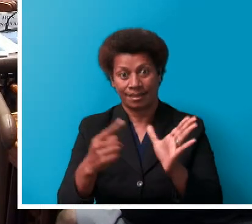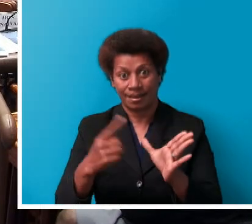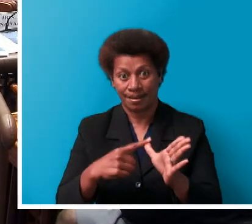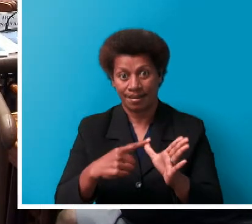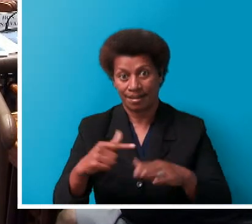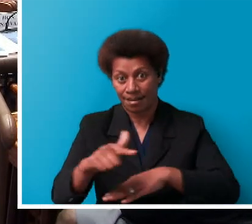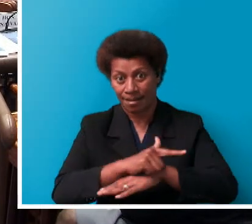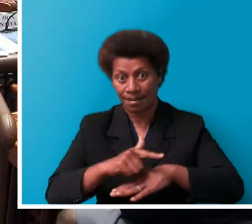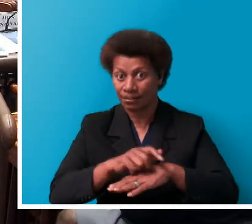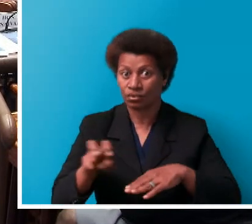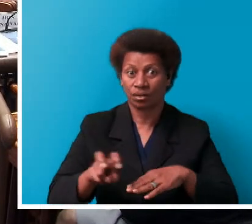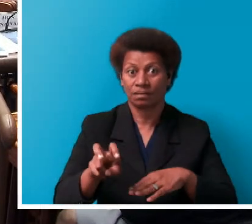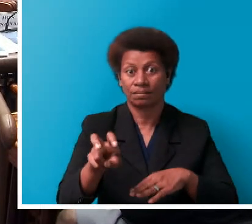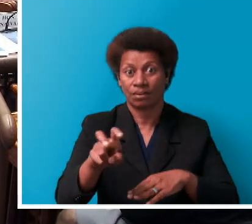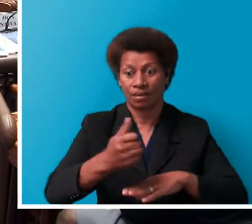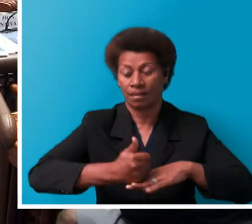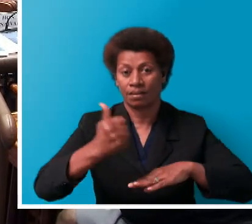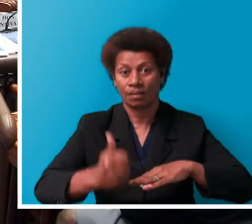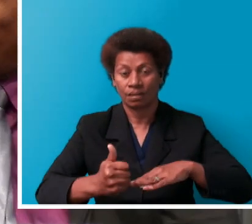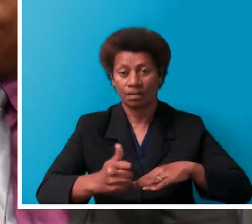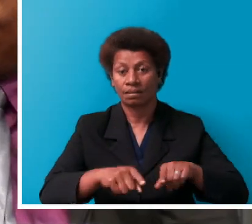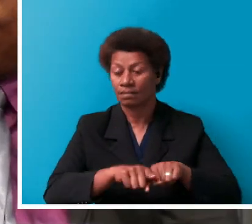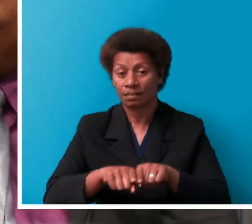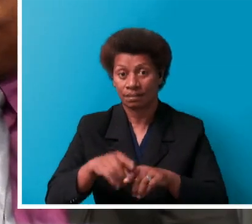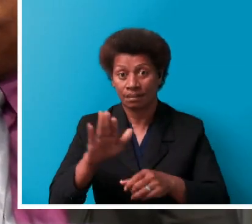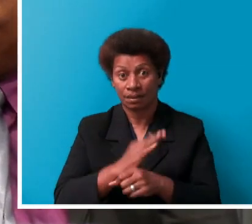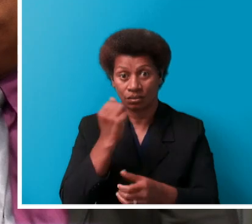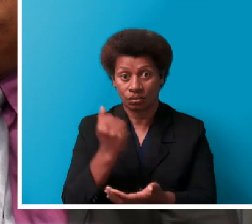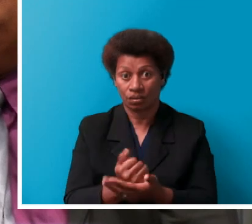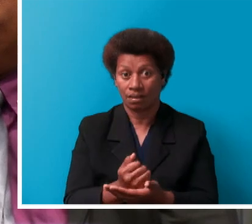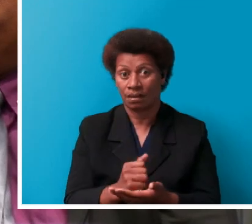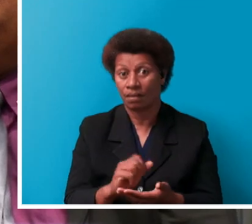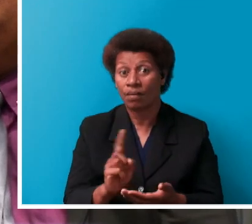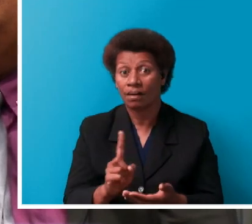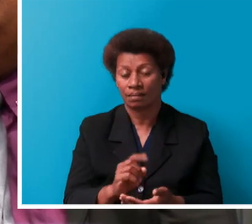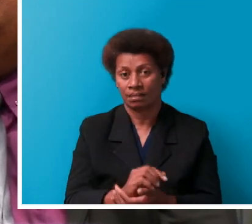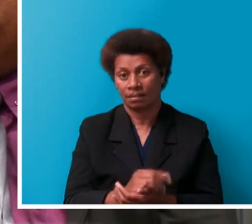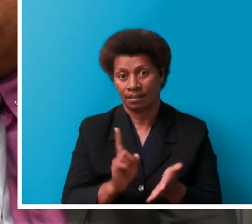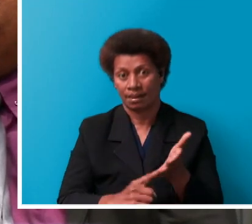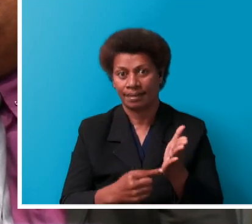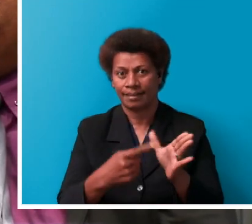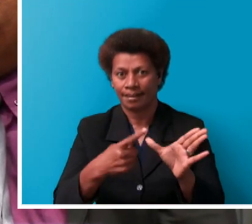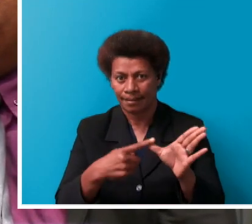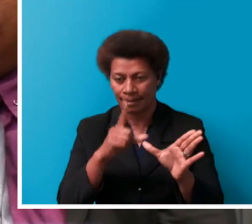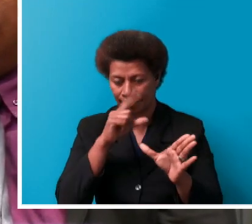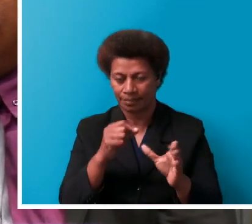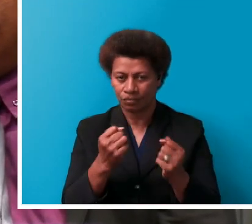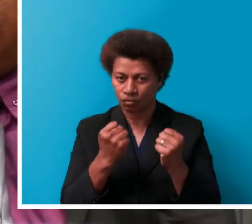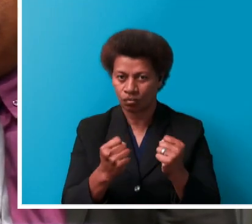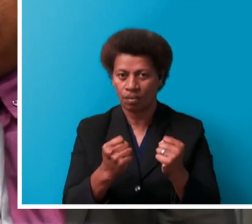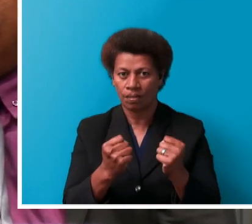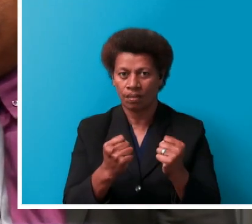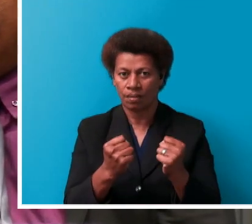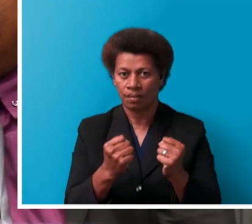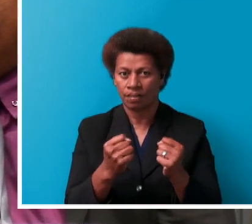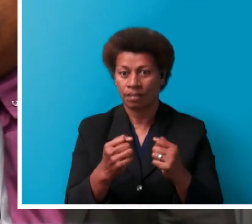making commendable strides towards ensuring that Fiji's land transport system can stand tough and relevant in